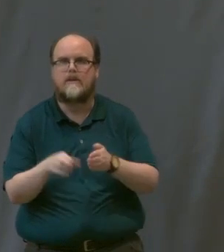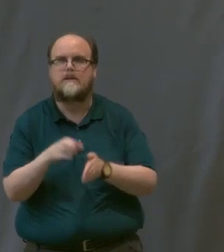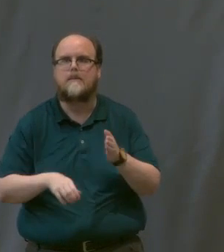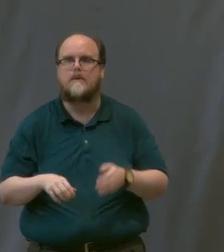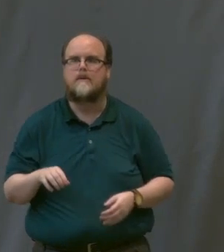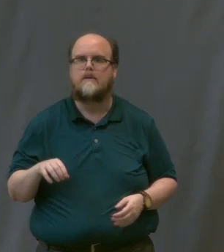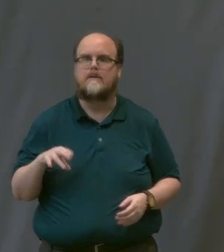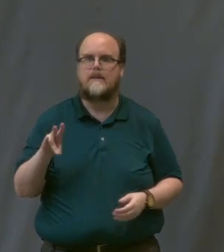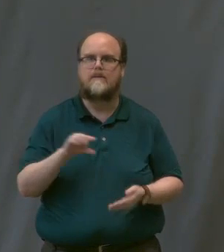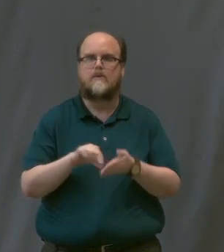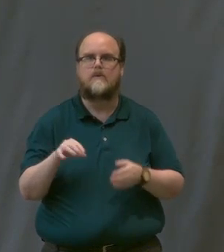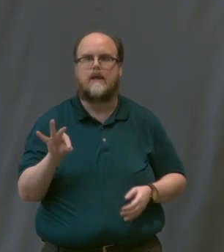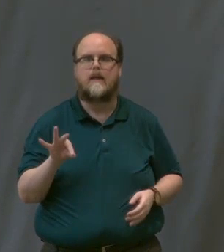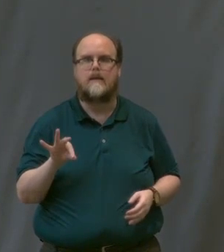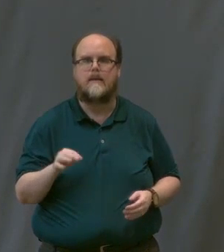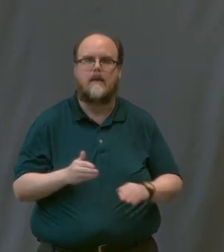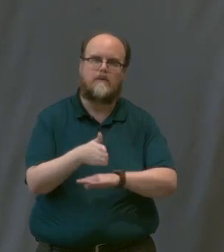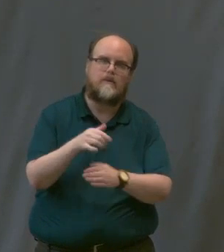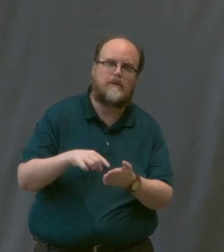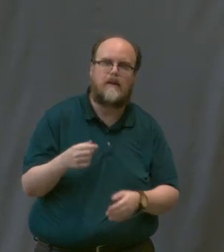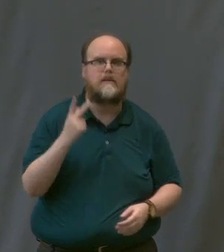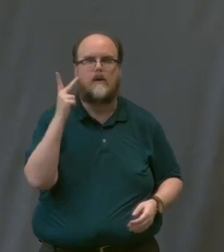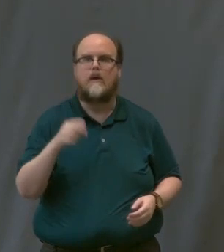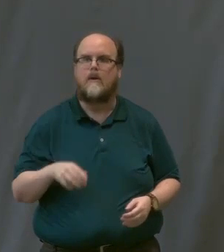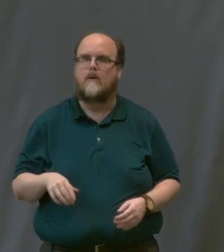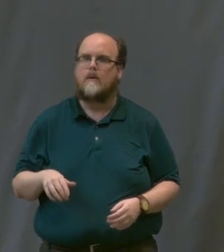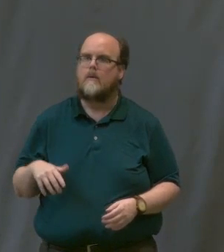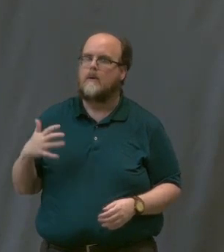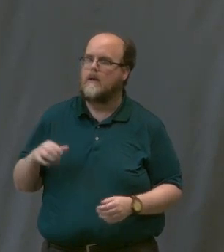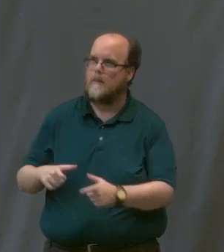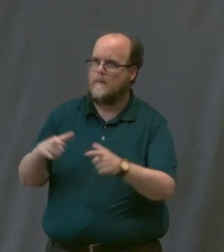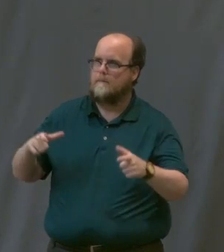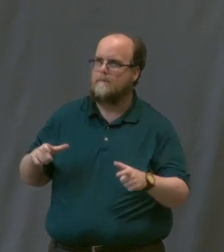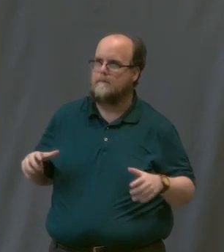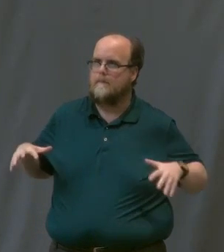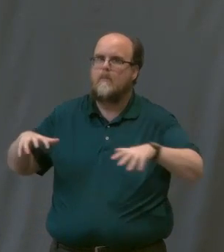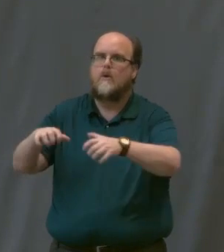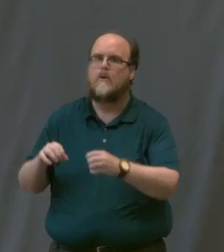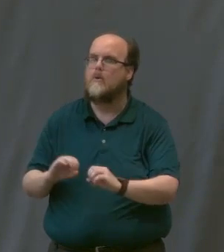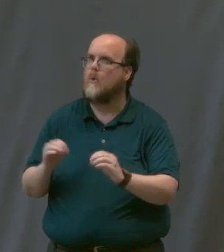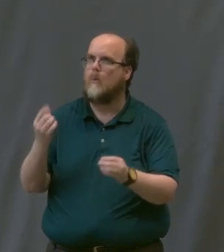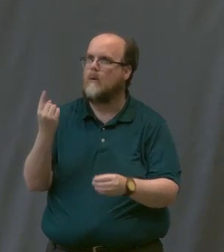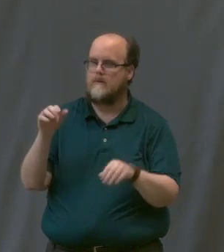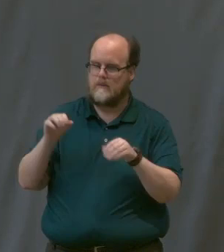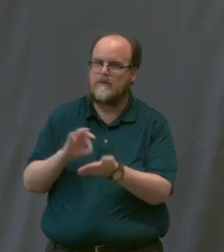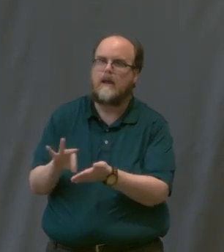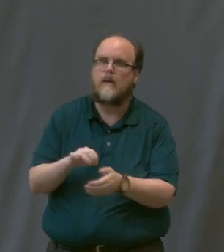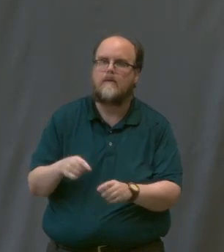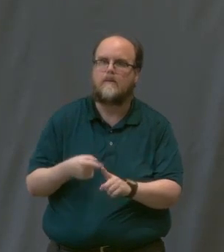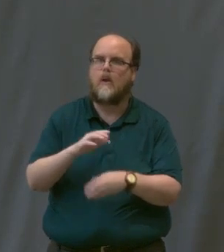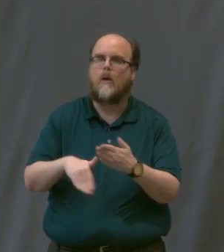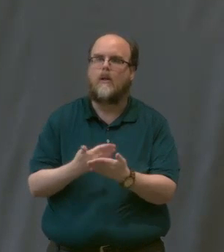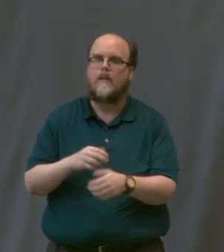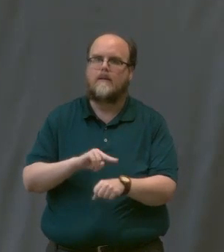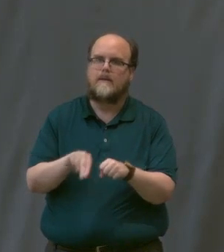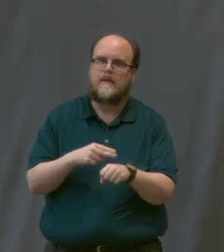chapter 7, verse 9. After this I beheld, and lo, a great multitude which no man could number, of all nations and kindreds